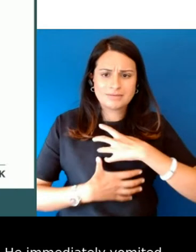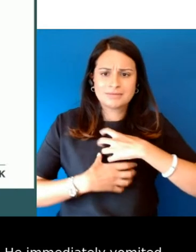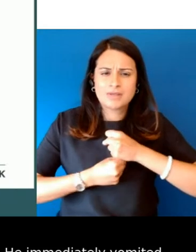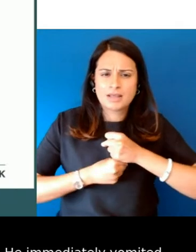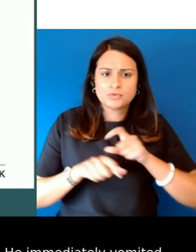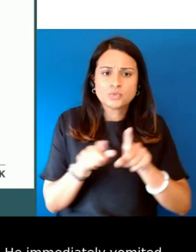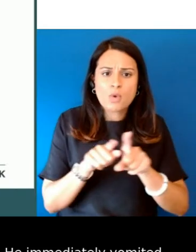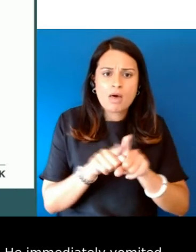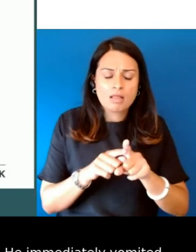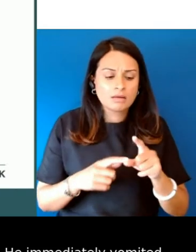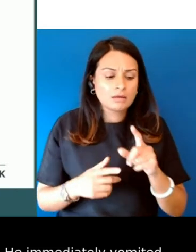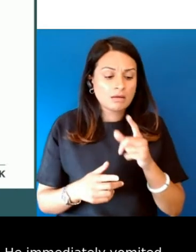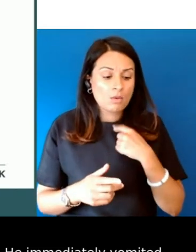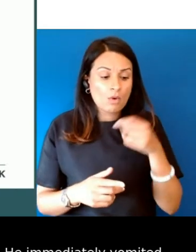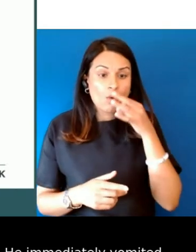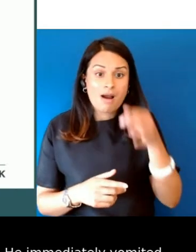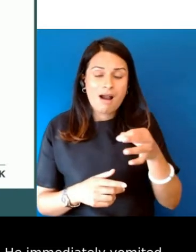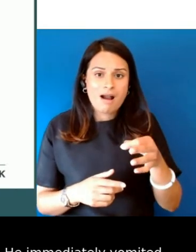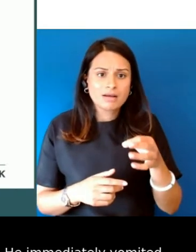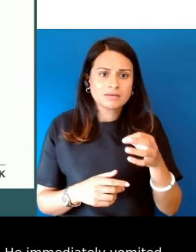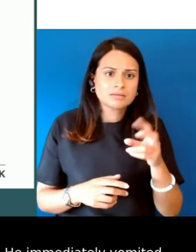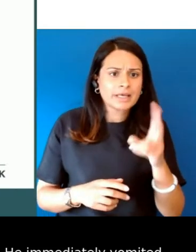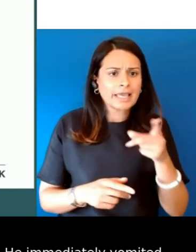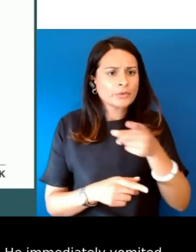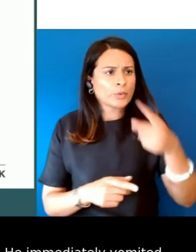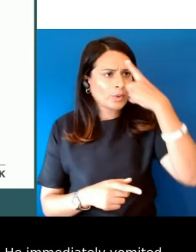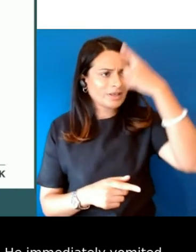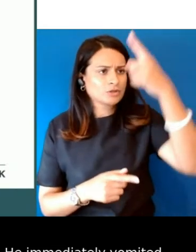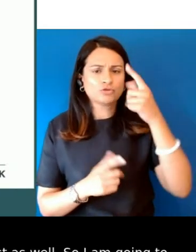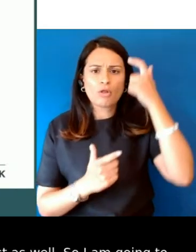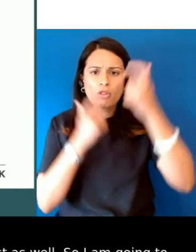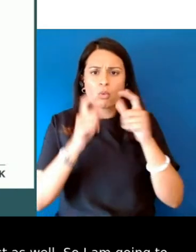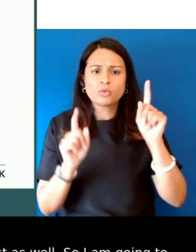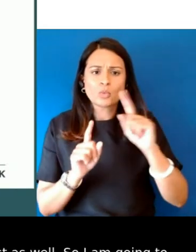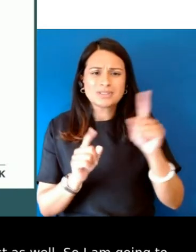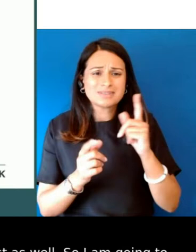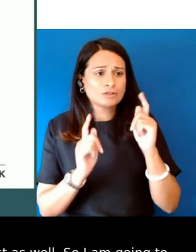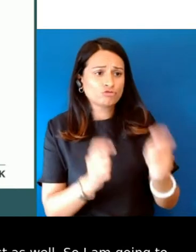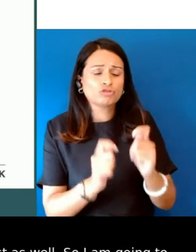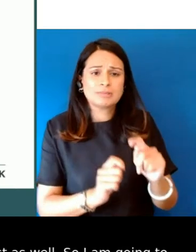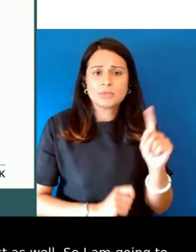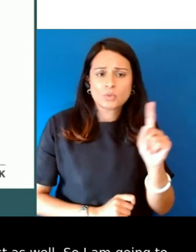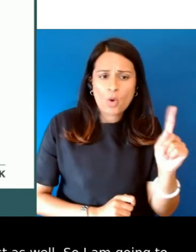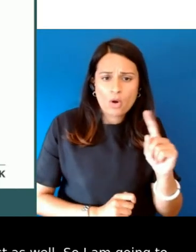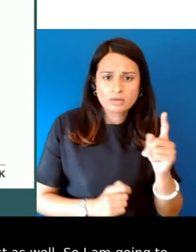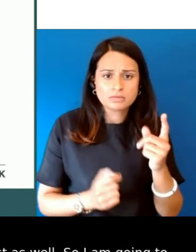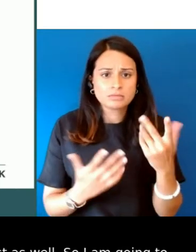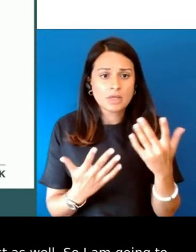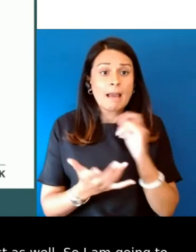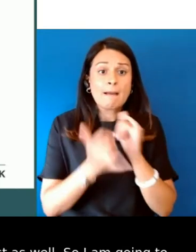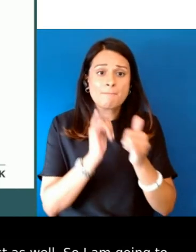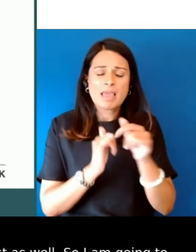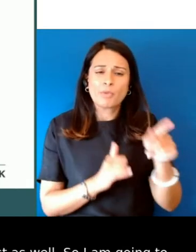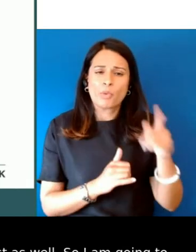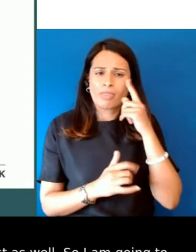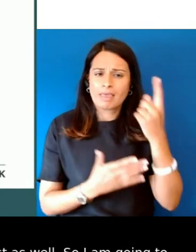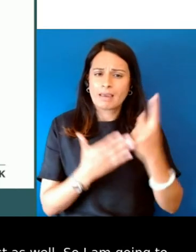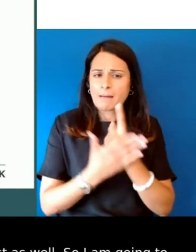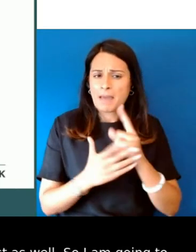so i'm going to ask you kind of what your initial thoughts are here and what kind of treatment we might want to think about